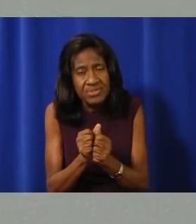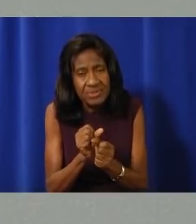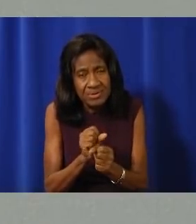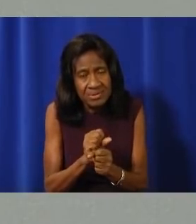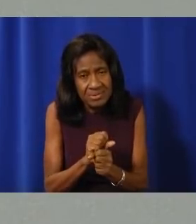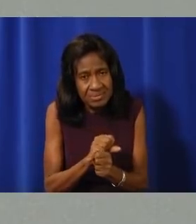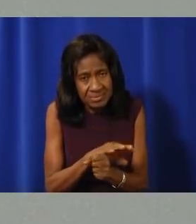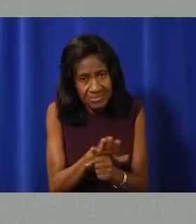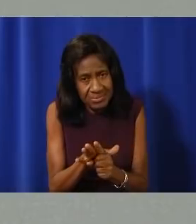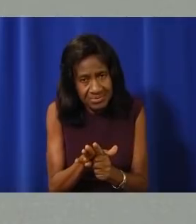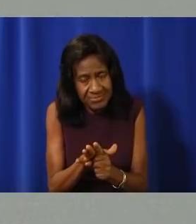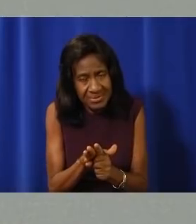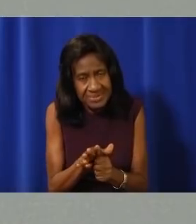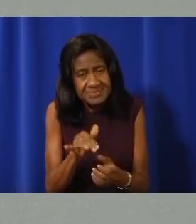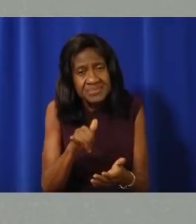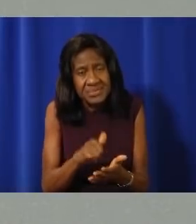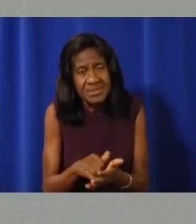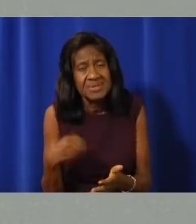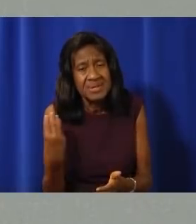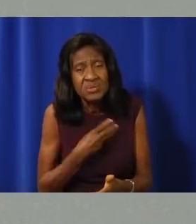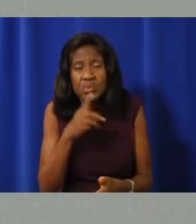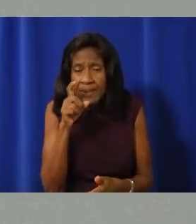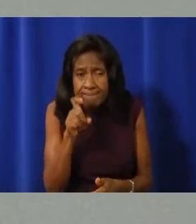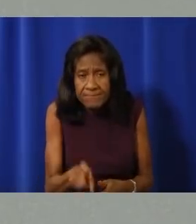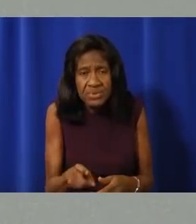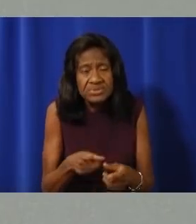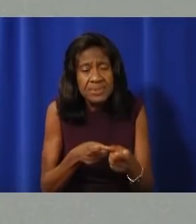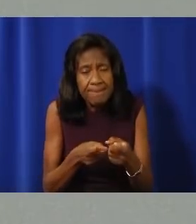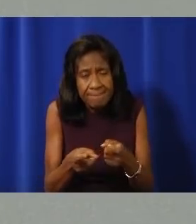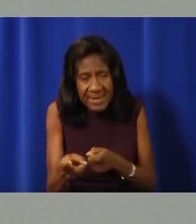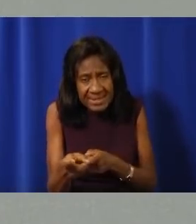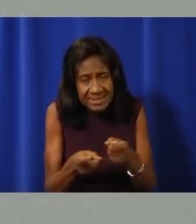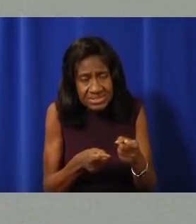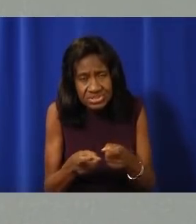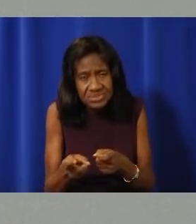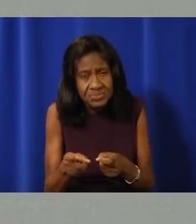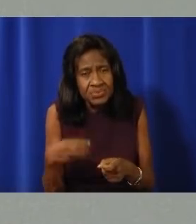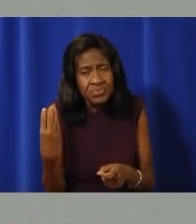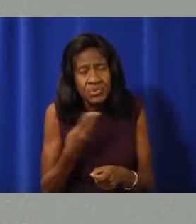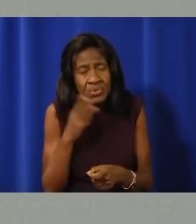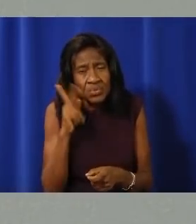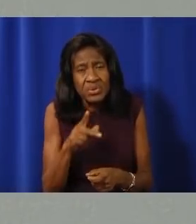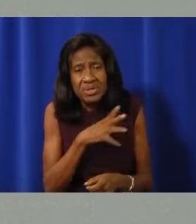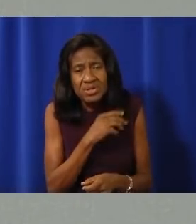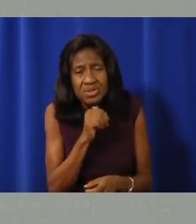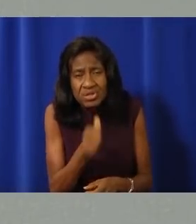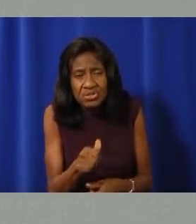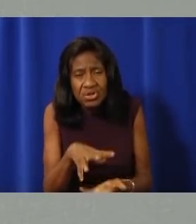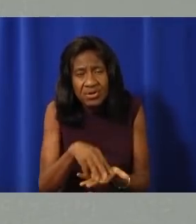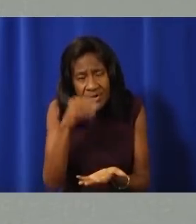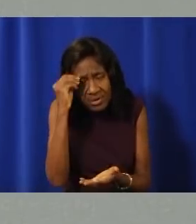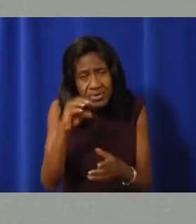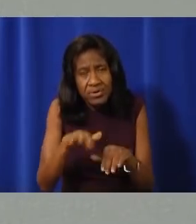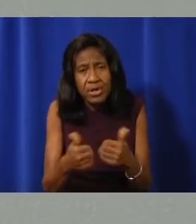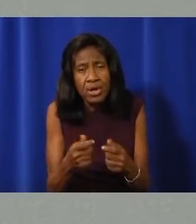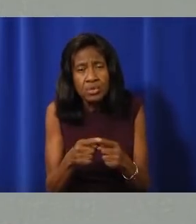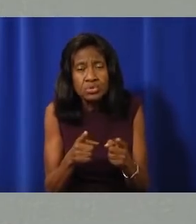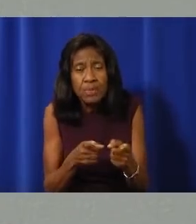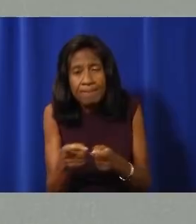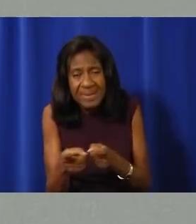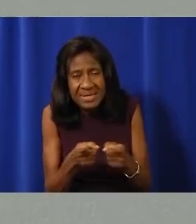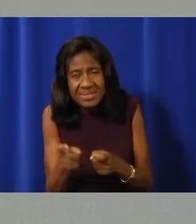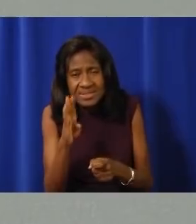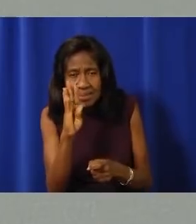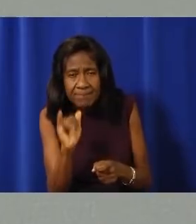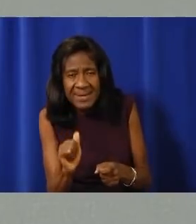disease that we need to manage. And we're not going to learn how to manage it by keeping the borders closed. And it definitely isn't